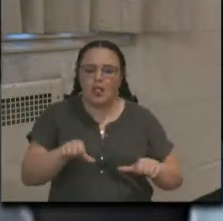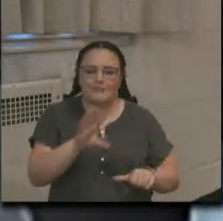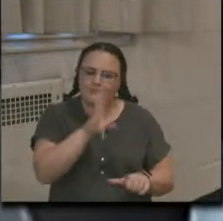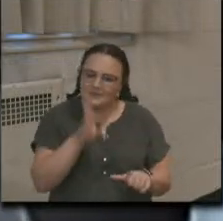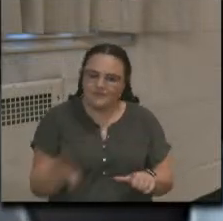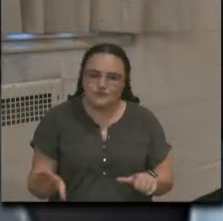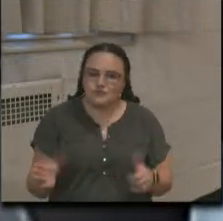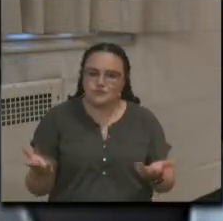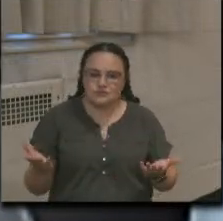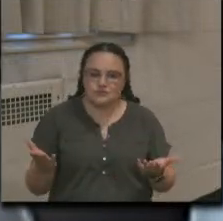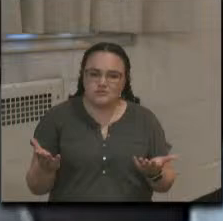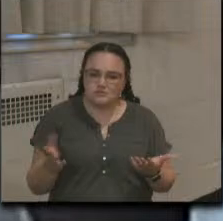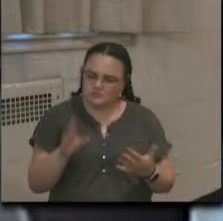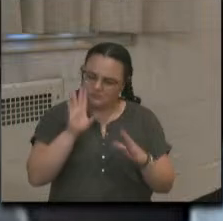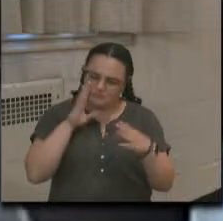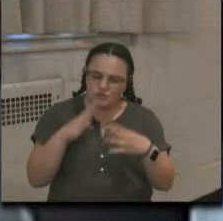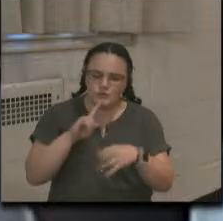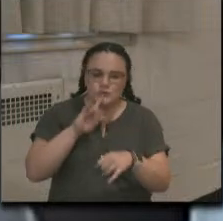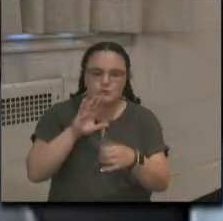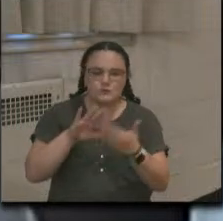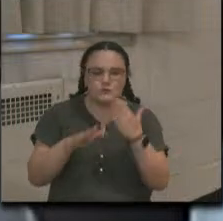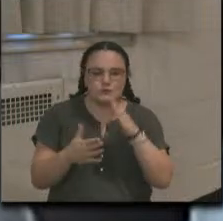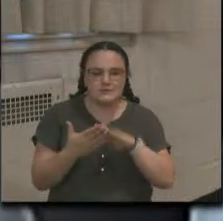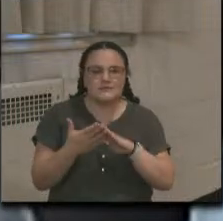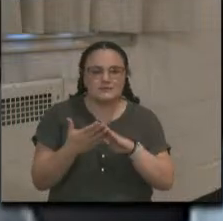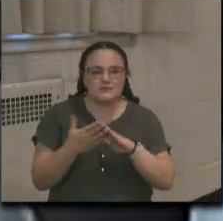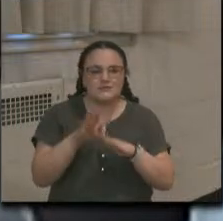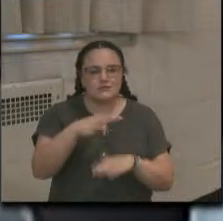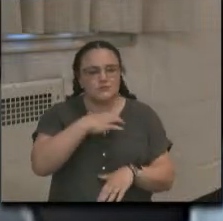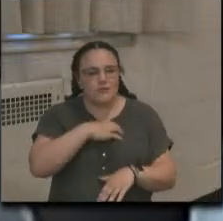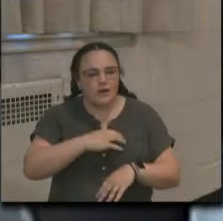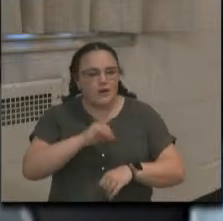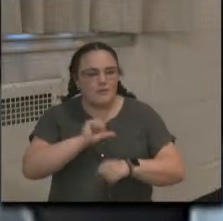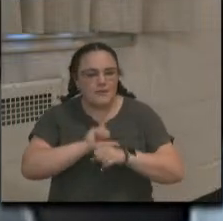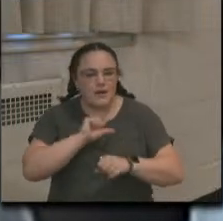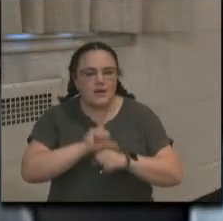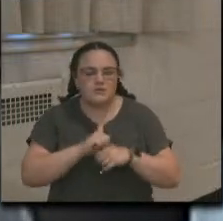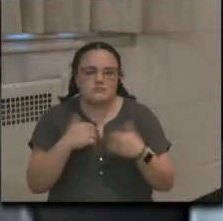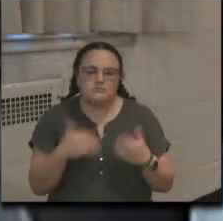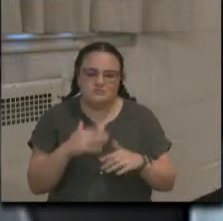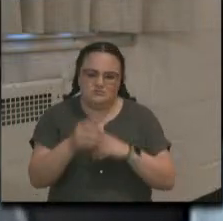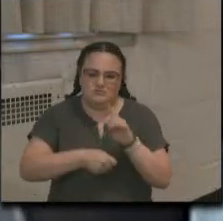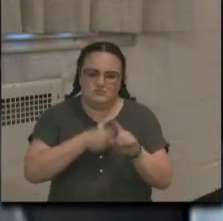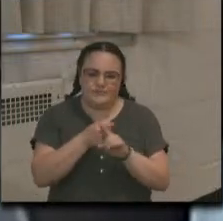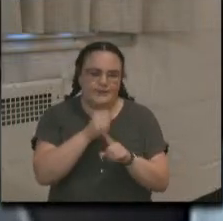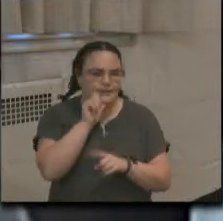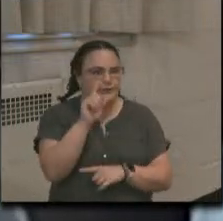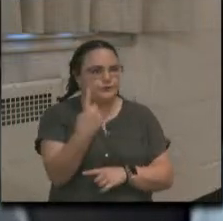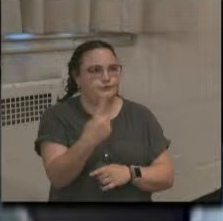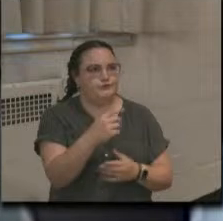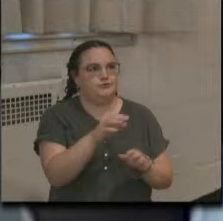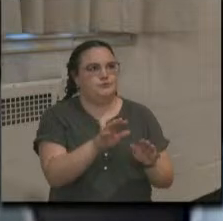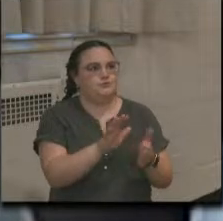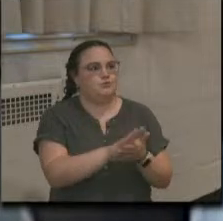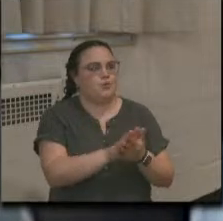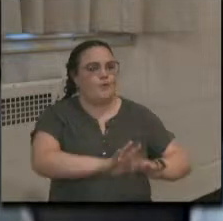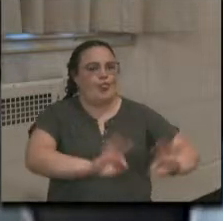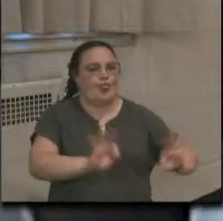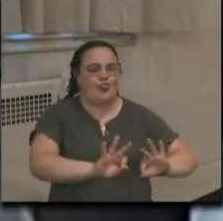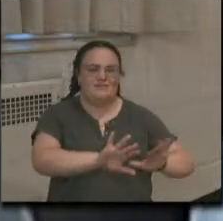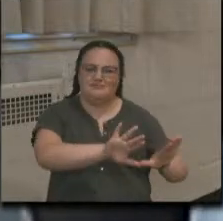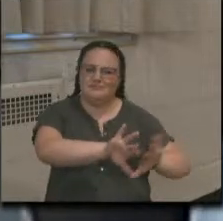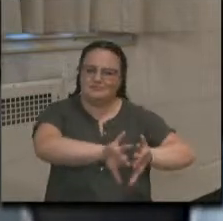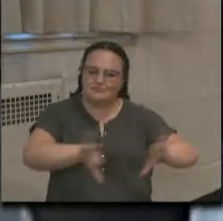Your hard work and your passion have really made a significant impact not only on our schools, but also the students